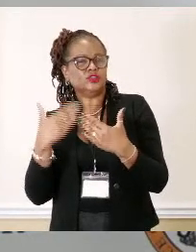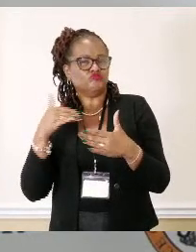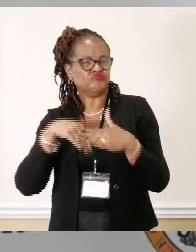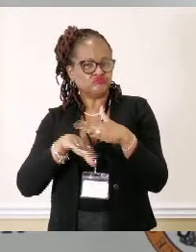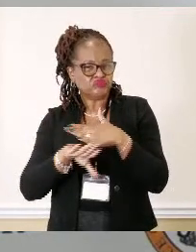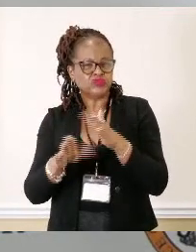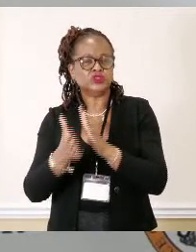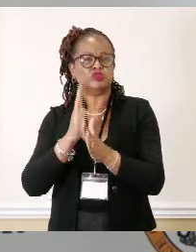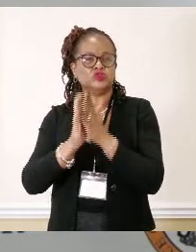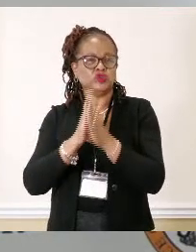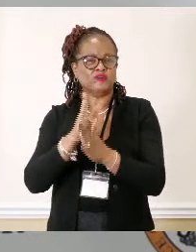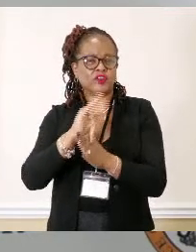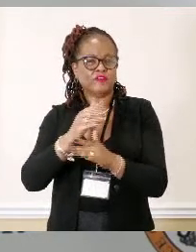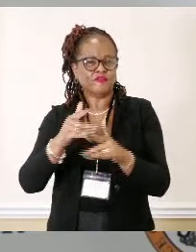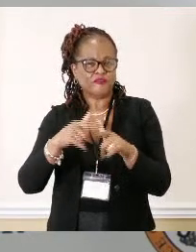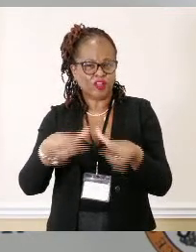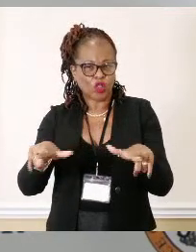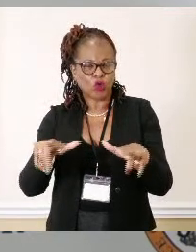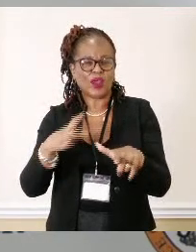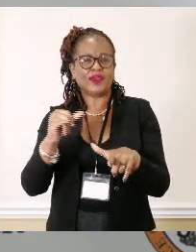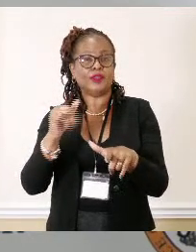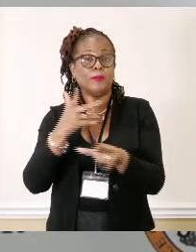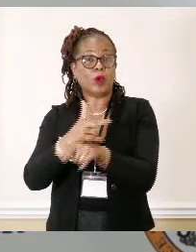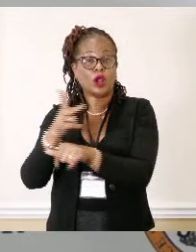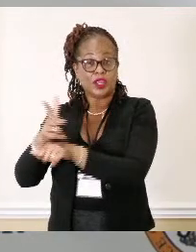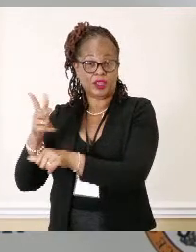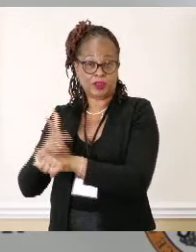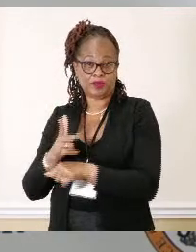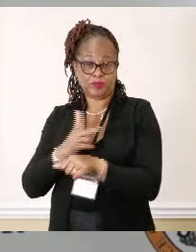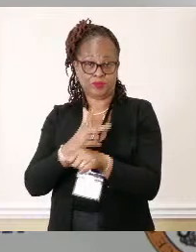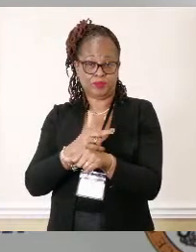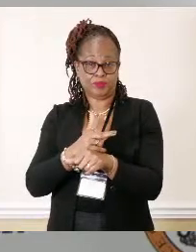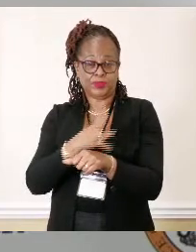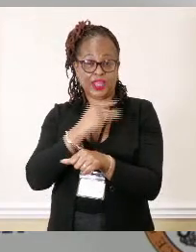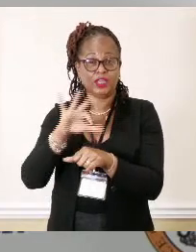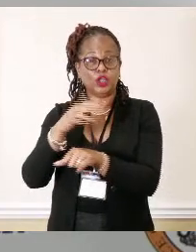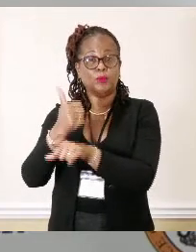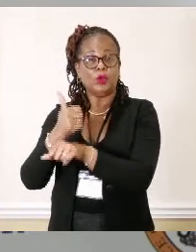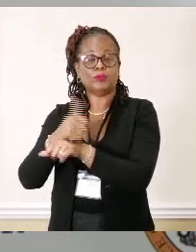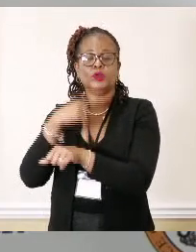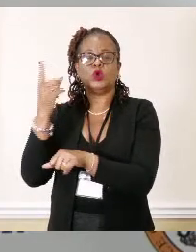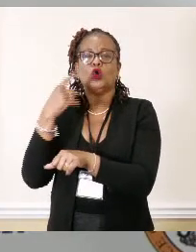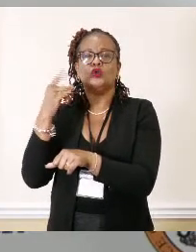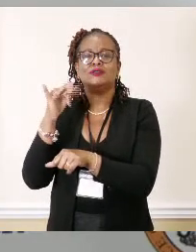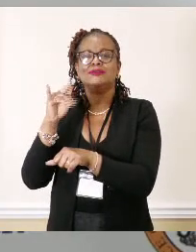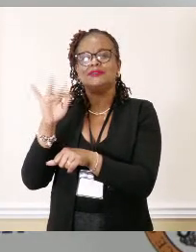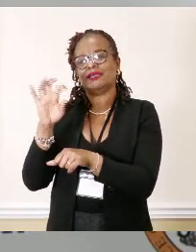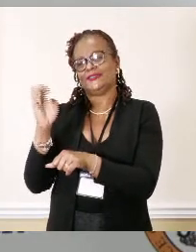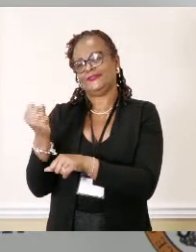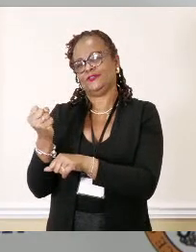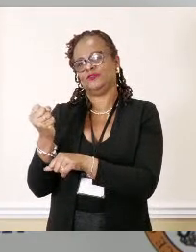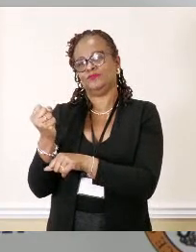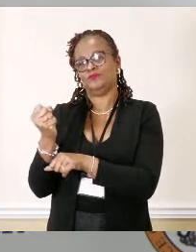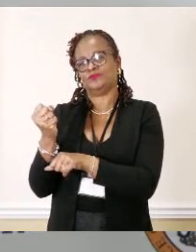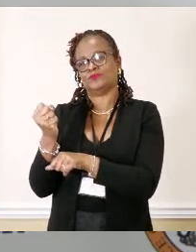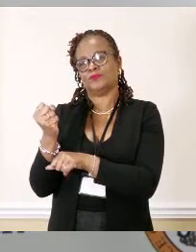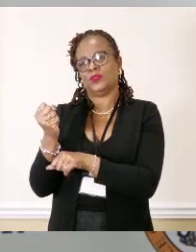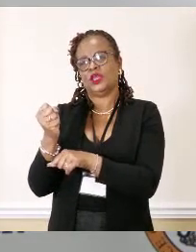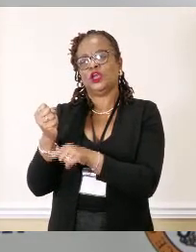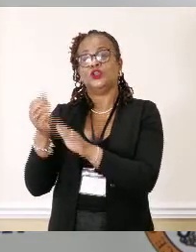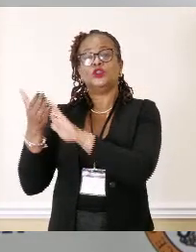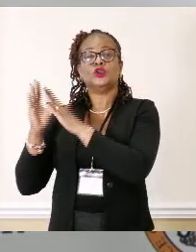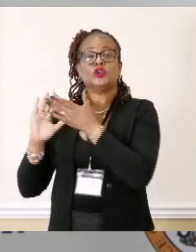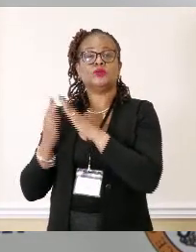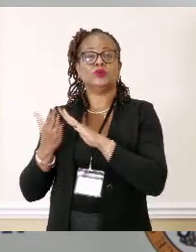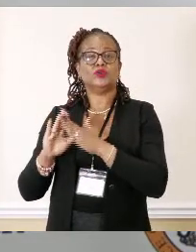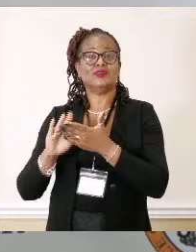traffic flow, and parking, and are typically appointment-only sites. The community